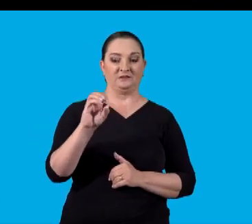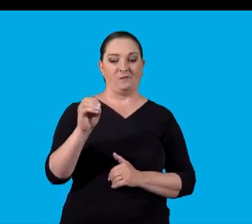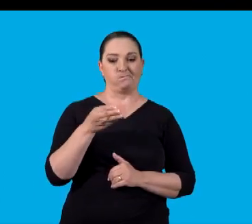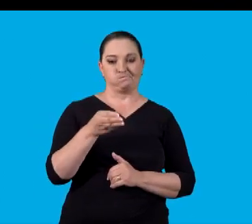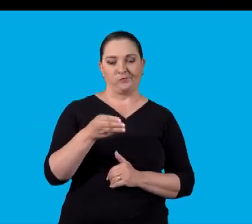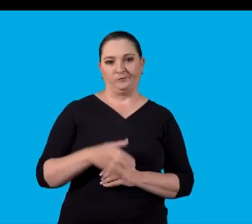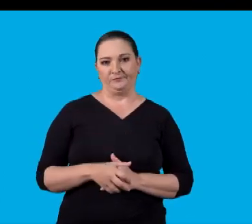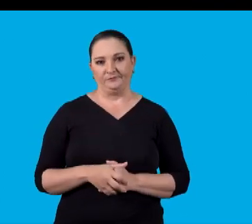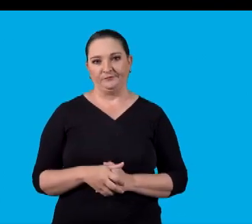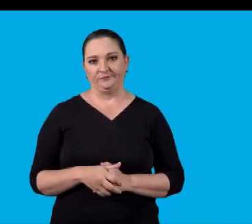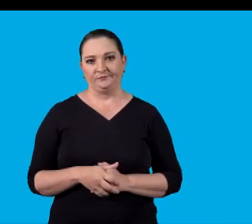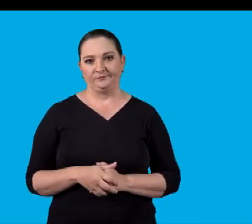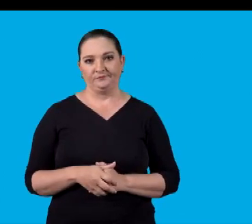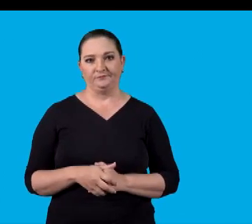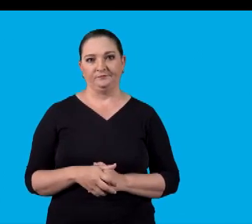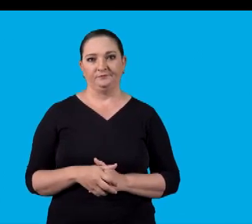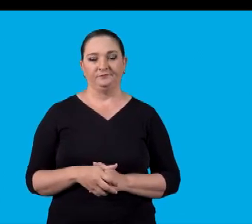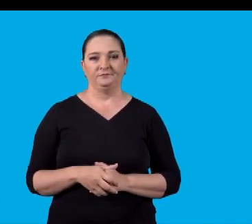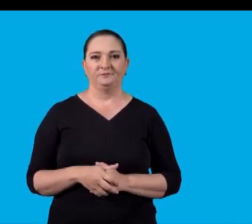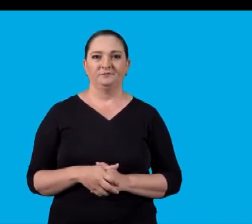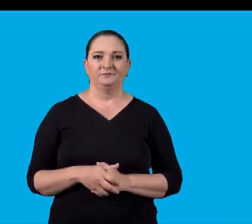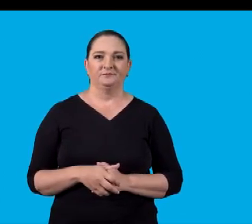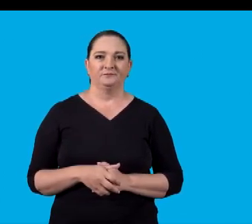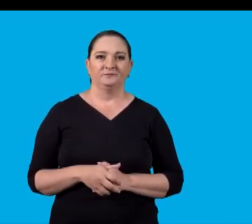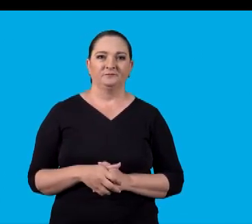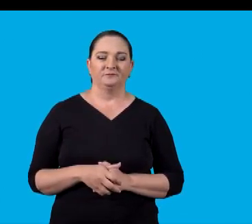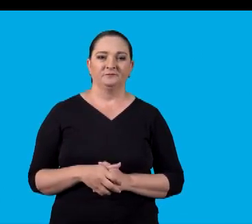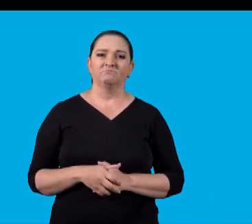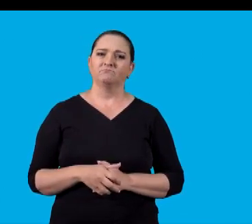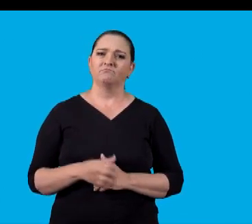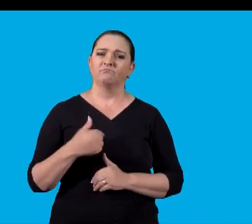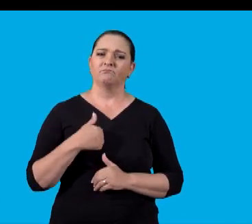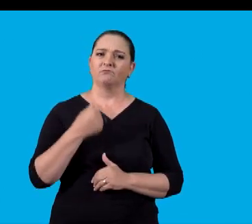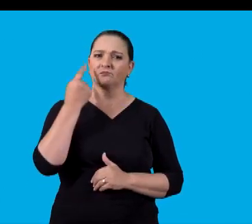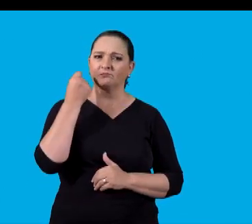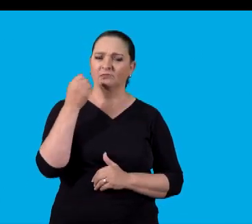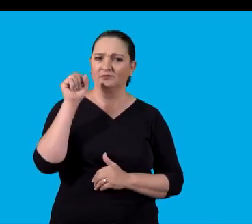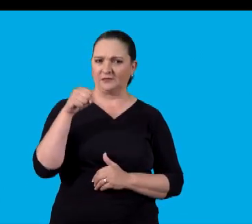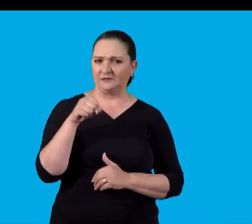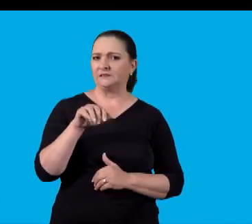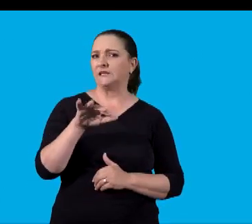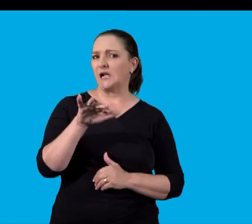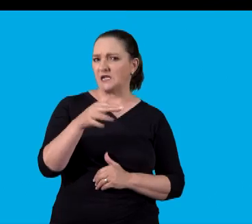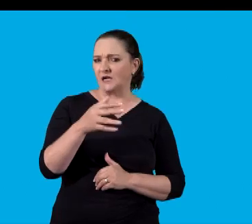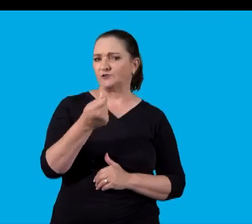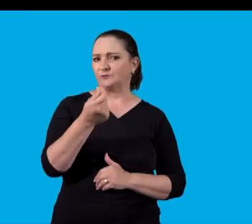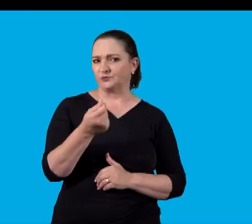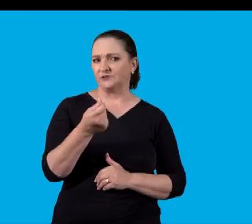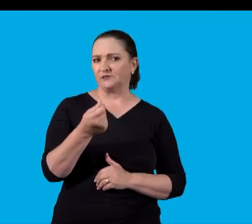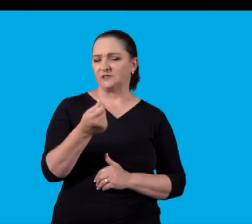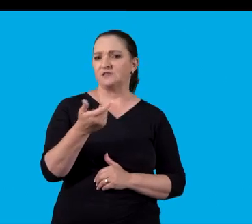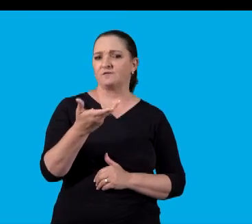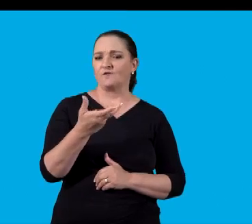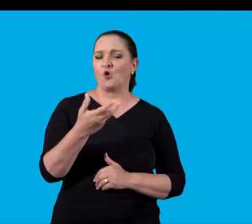819,000 over here. All right? So I understand that my average price goes to ordinary share